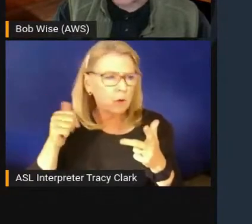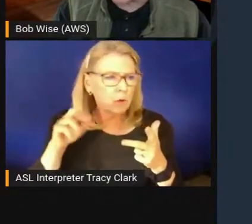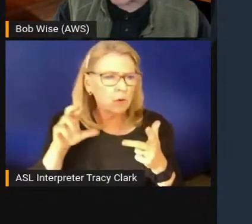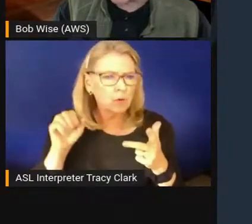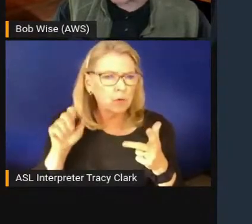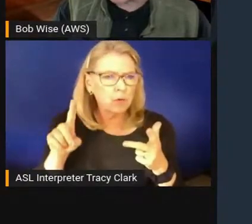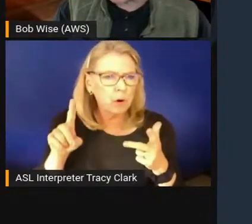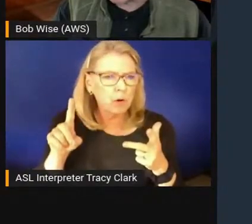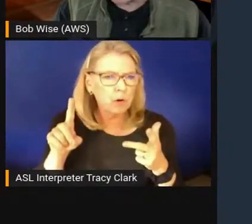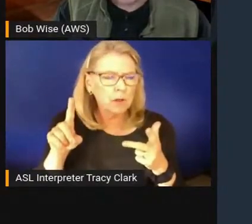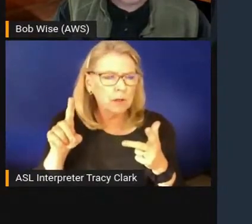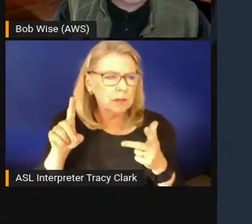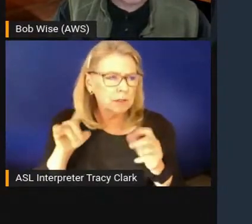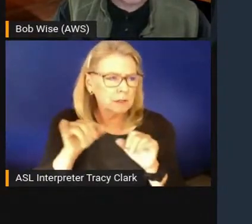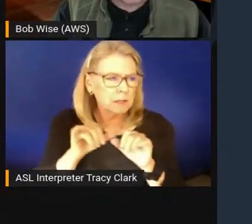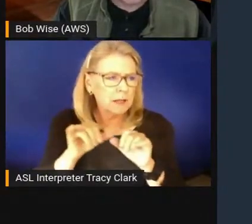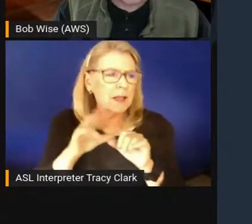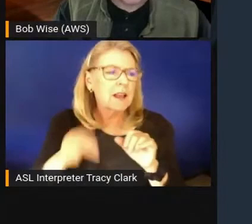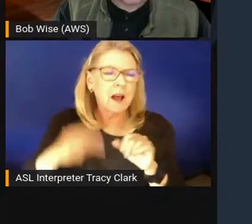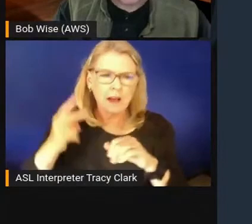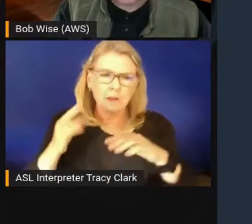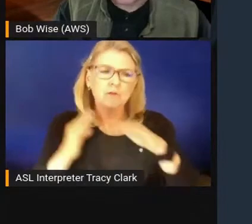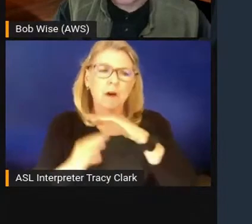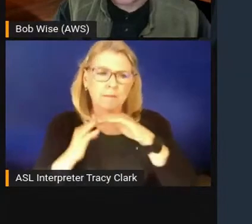Check out that blog post, it's a good one.